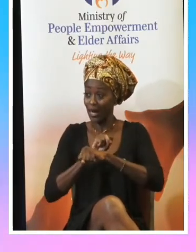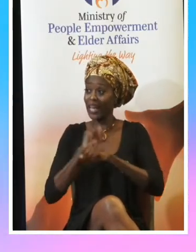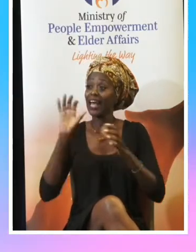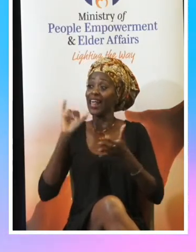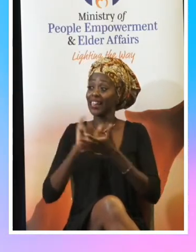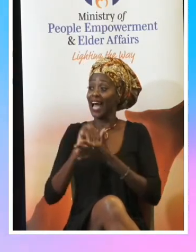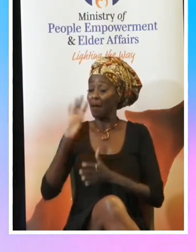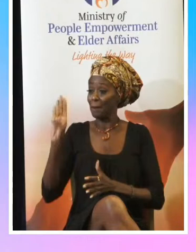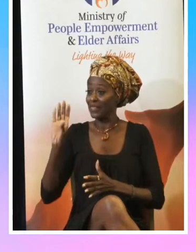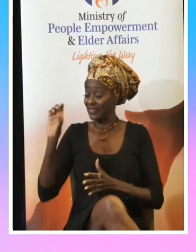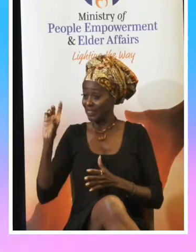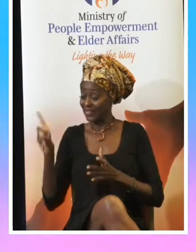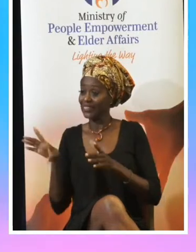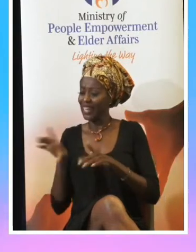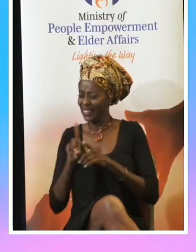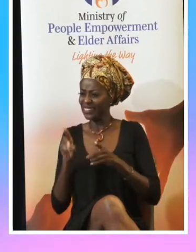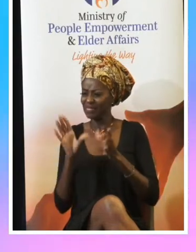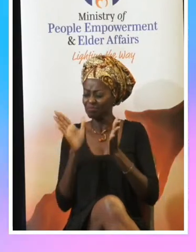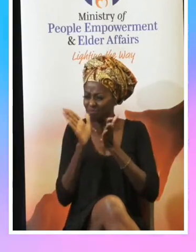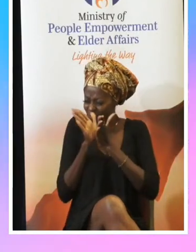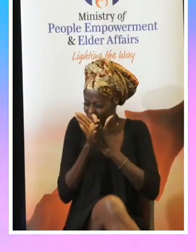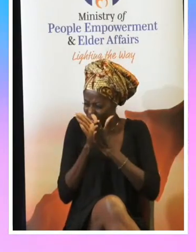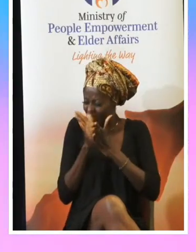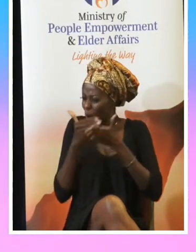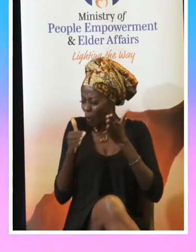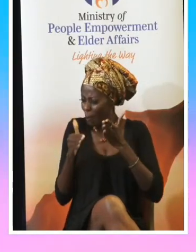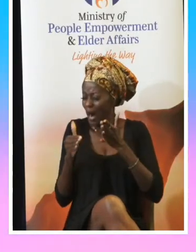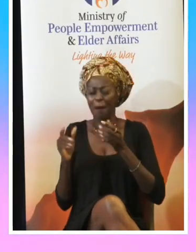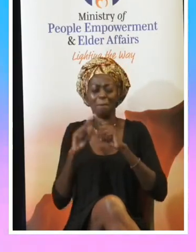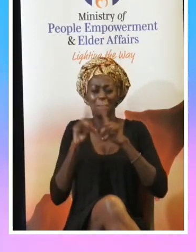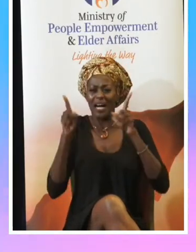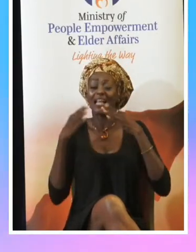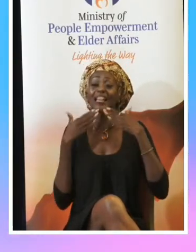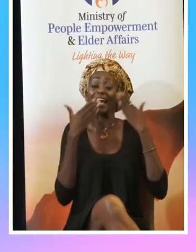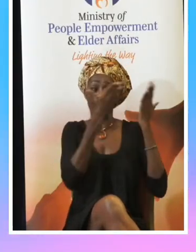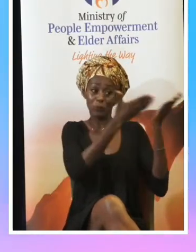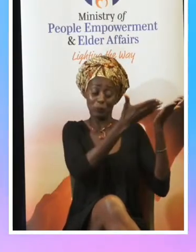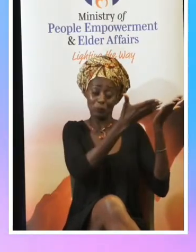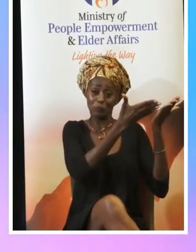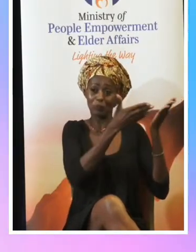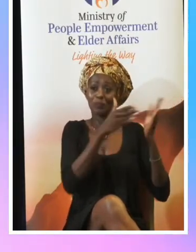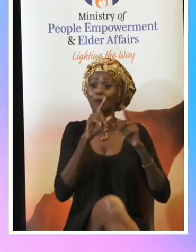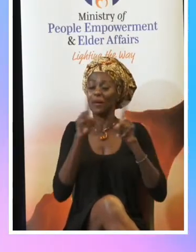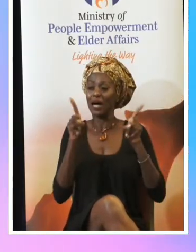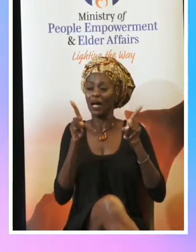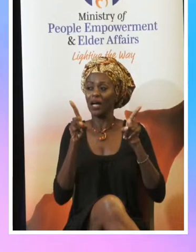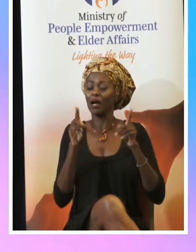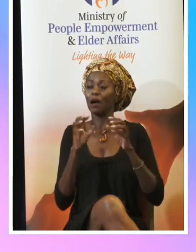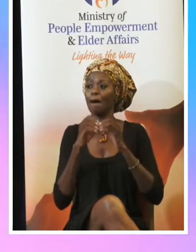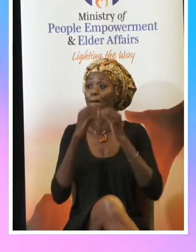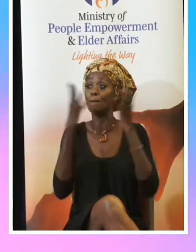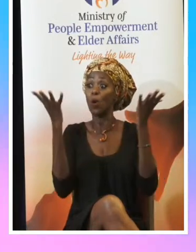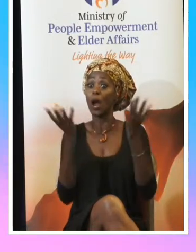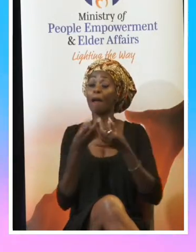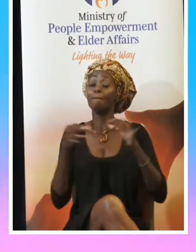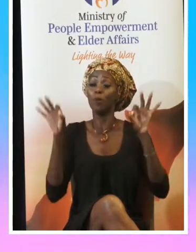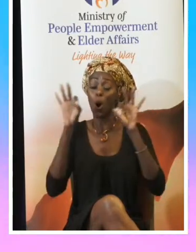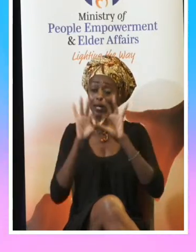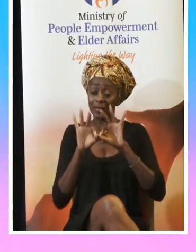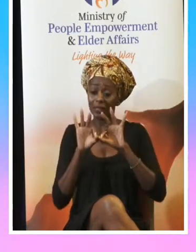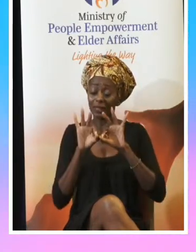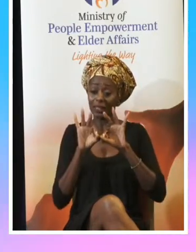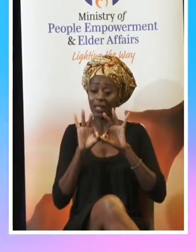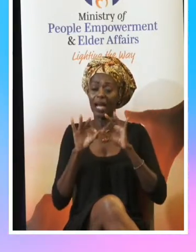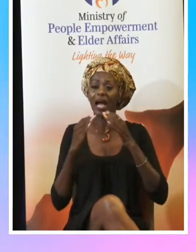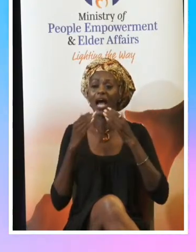played a role. So I thank you on behalf of the council. But most importantly, I thank you on